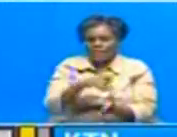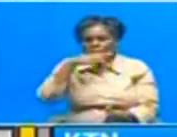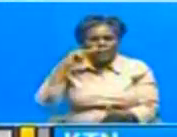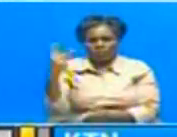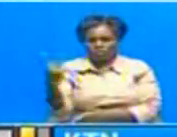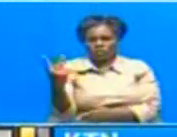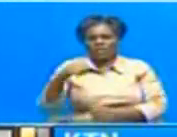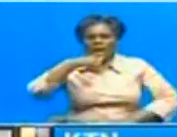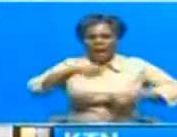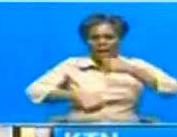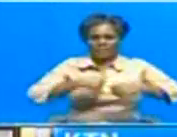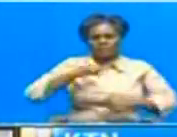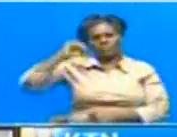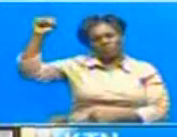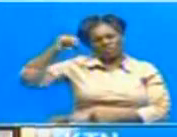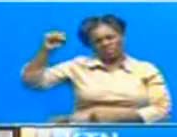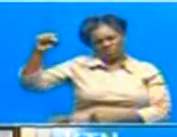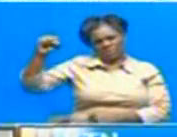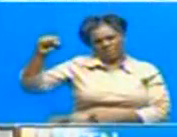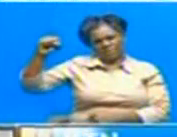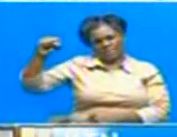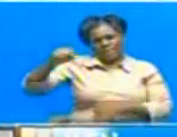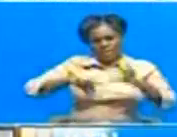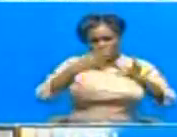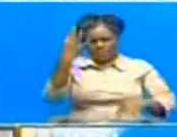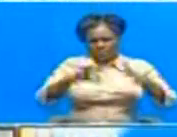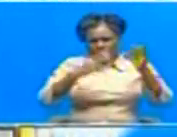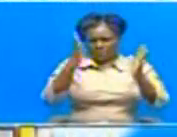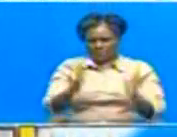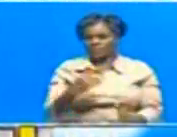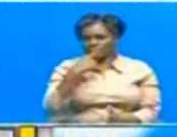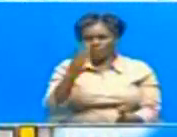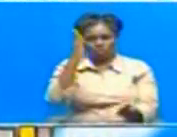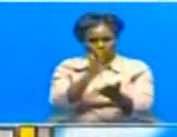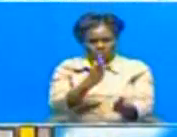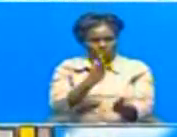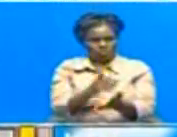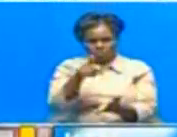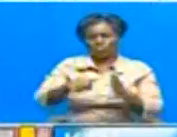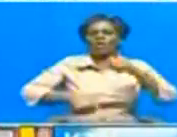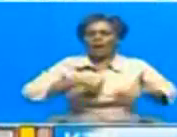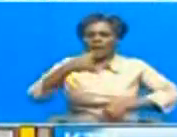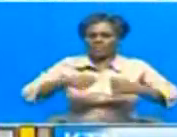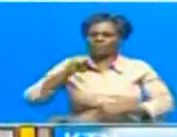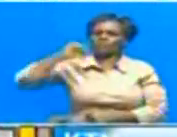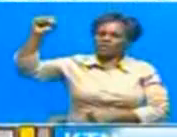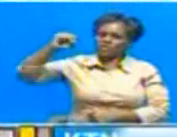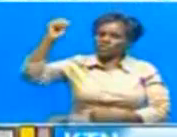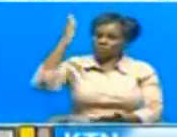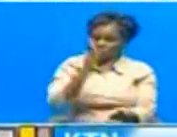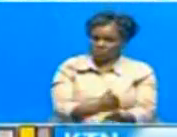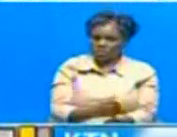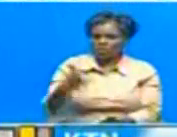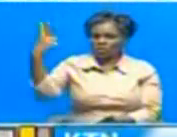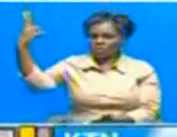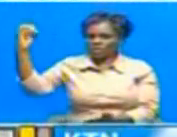are very much active in politics. And the analysts looking at it who've argued indeed they are still very active in politics, you are. And